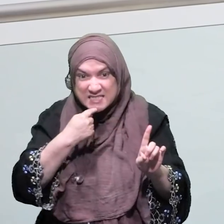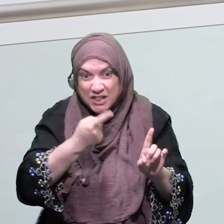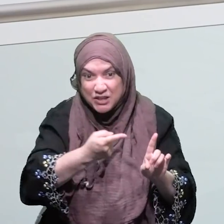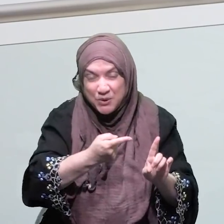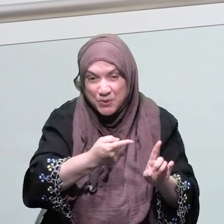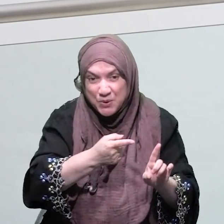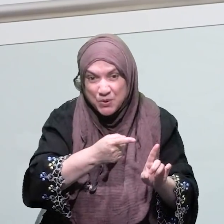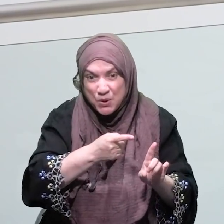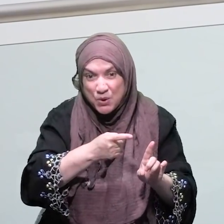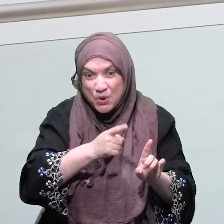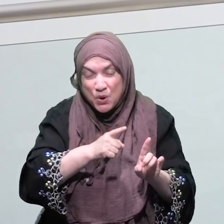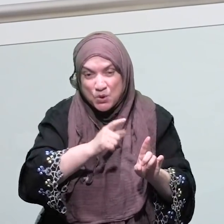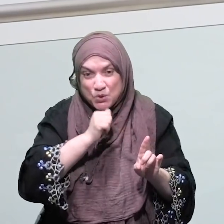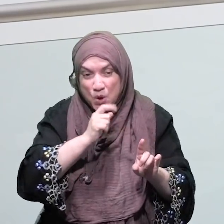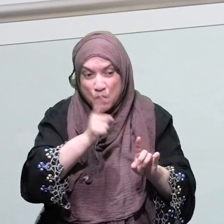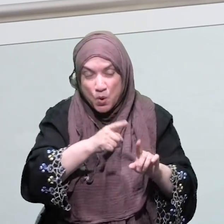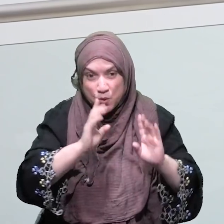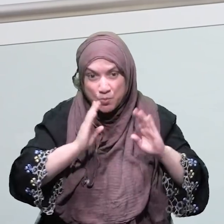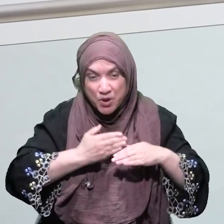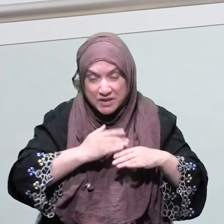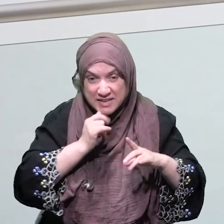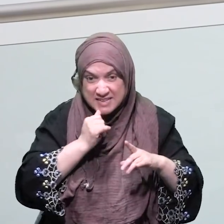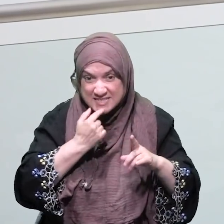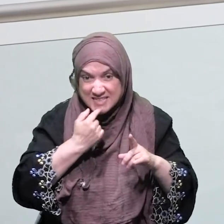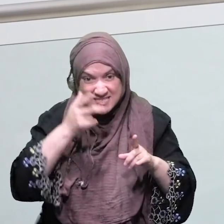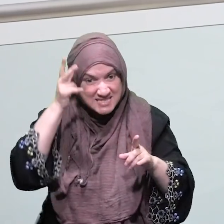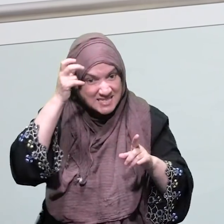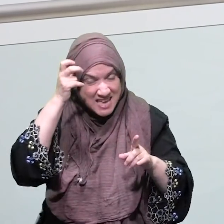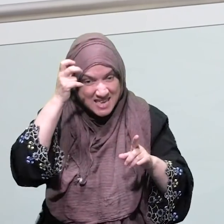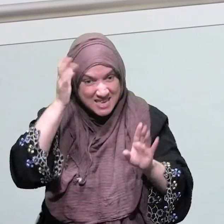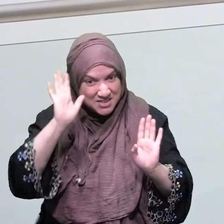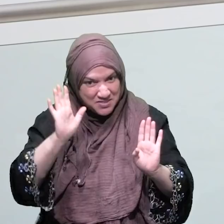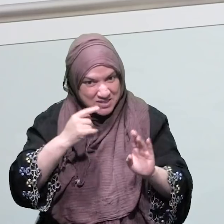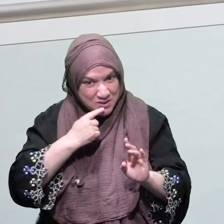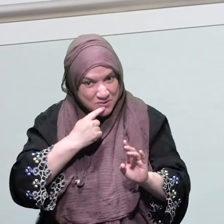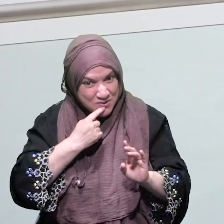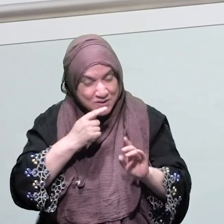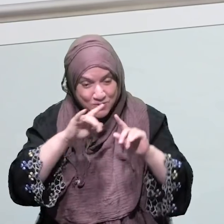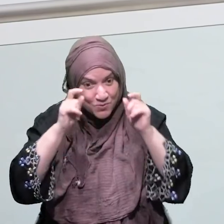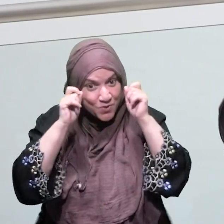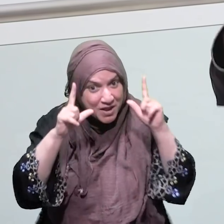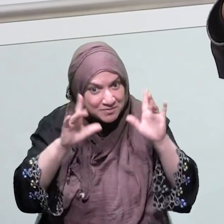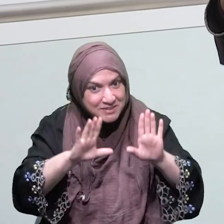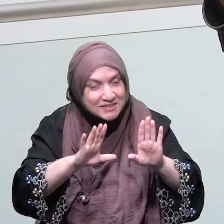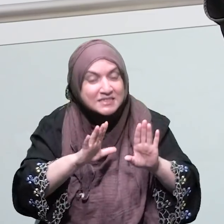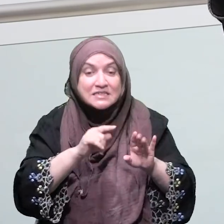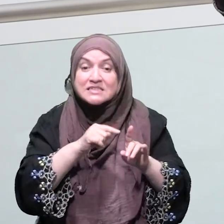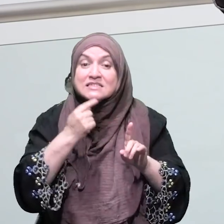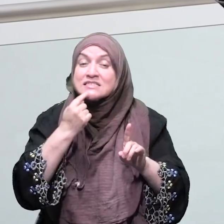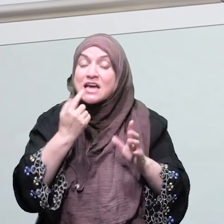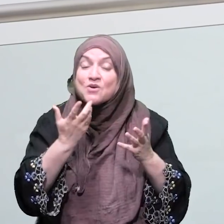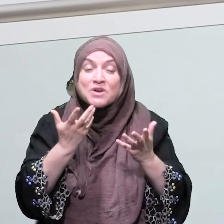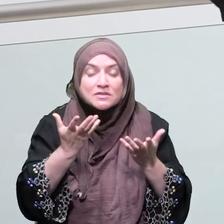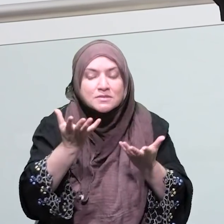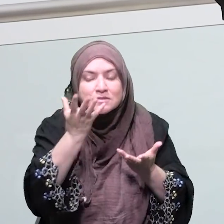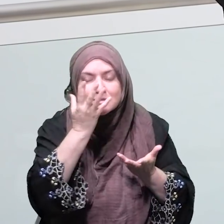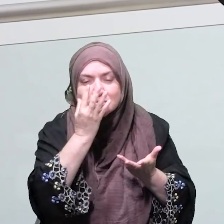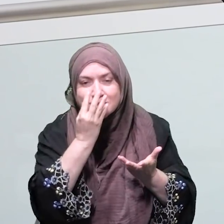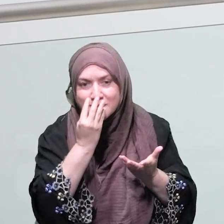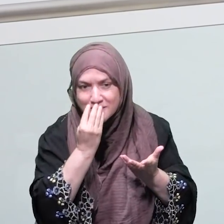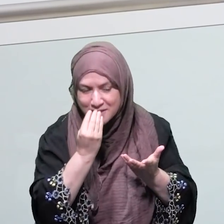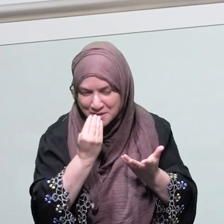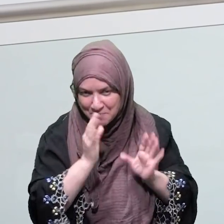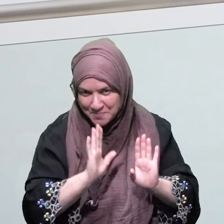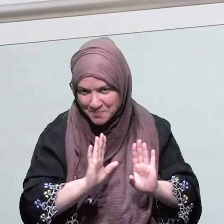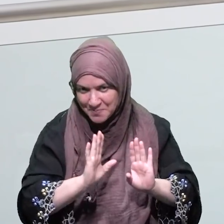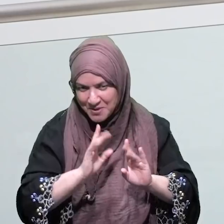a long day you've had. Shh, alayka laylun tawil. Sleep. Sleep. Put off your prayer. It's okay. The time will